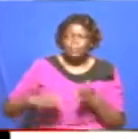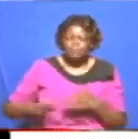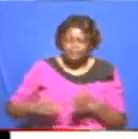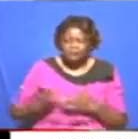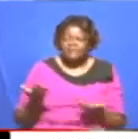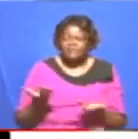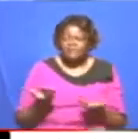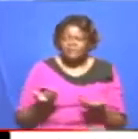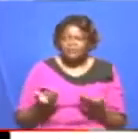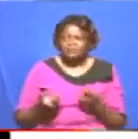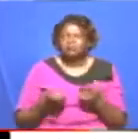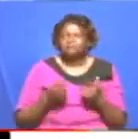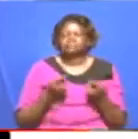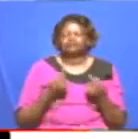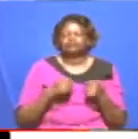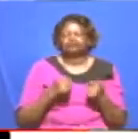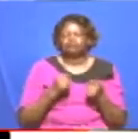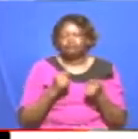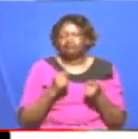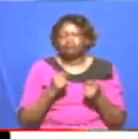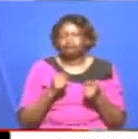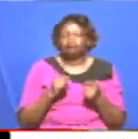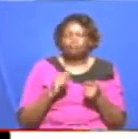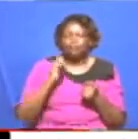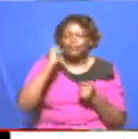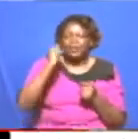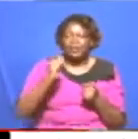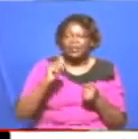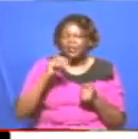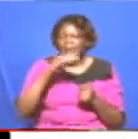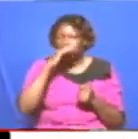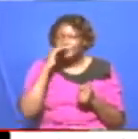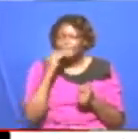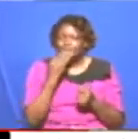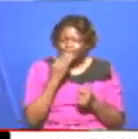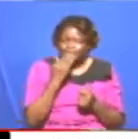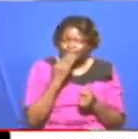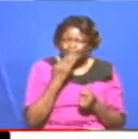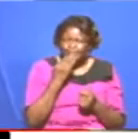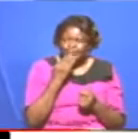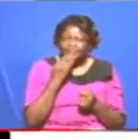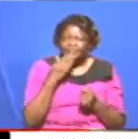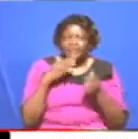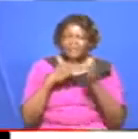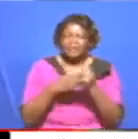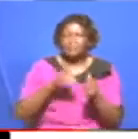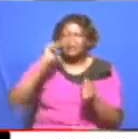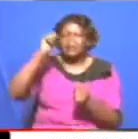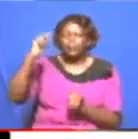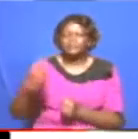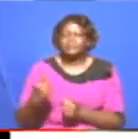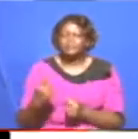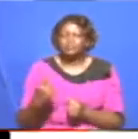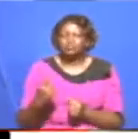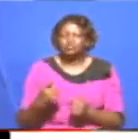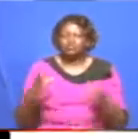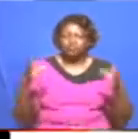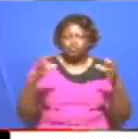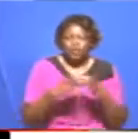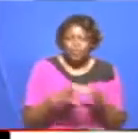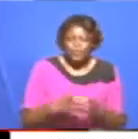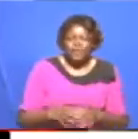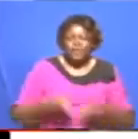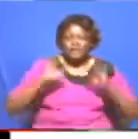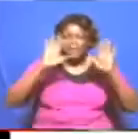the political atmosphere, ANC leader Musalia Mudavadi led the Kenya Kwanza Brigade in soliciting for votes in